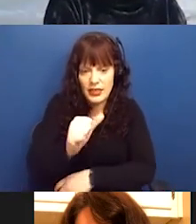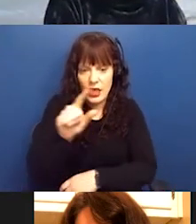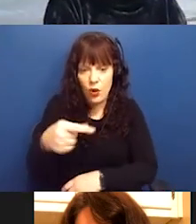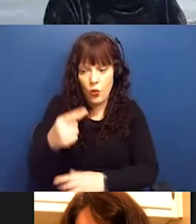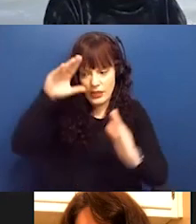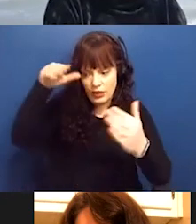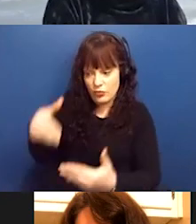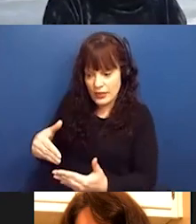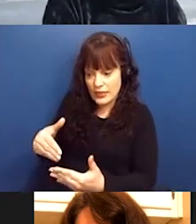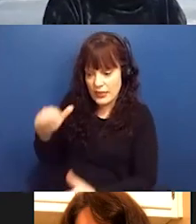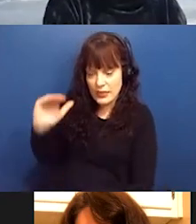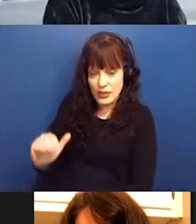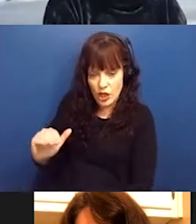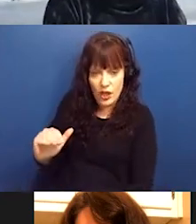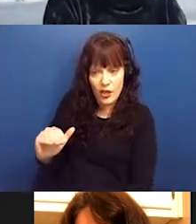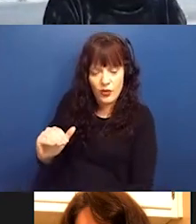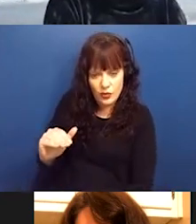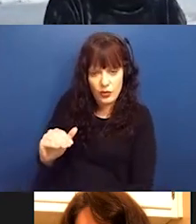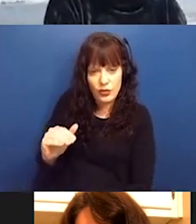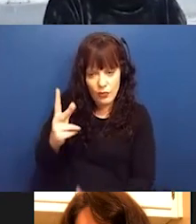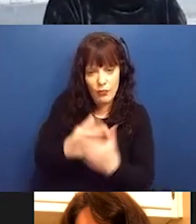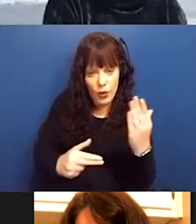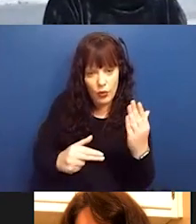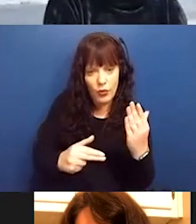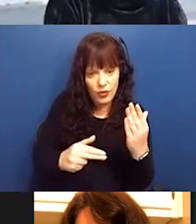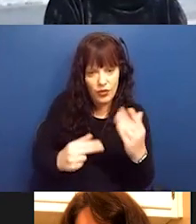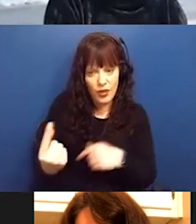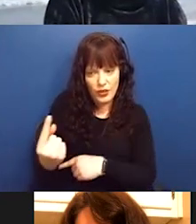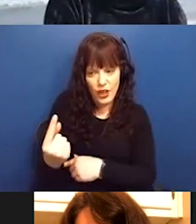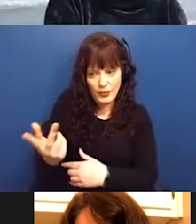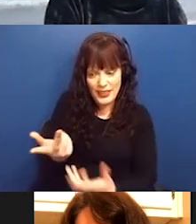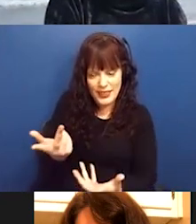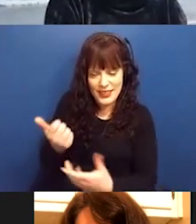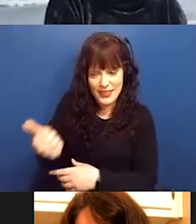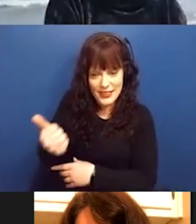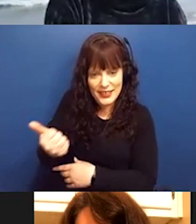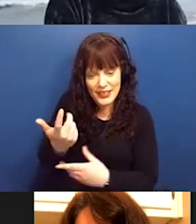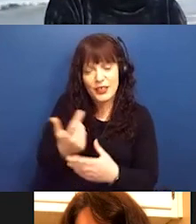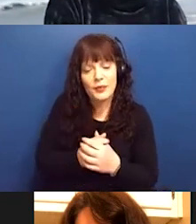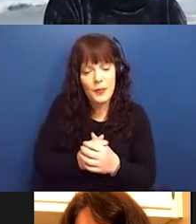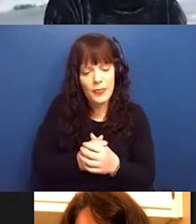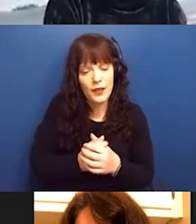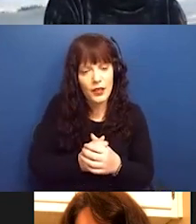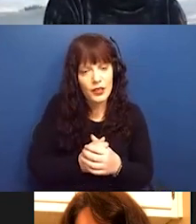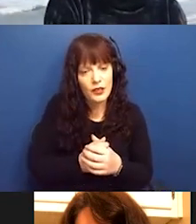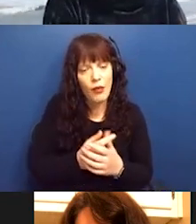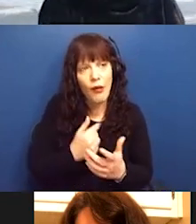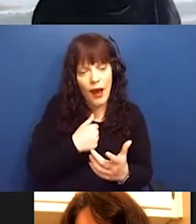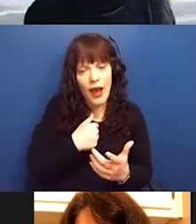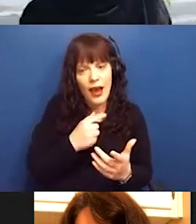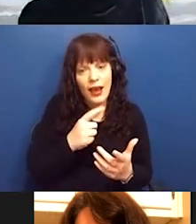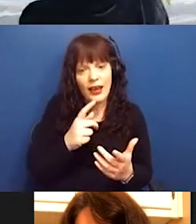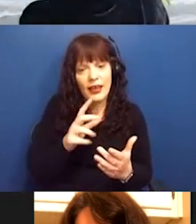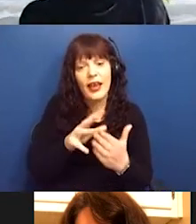child anymore. They're both pretty autonomous most of the time now. So I echo that creativity